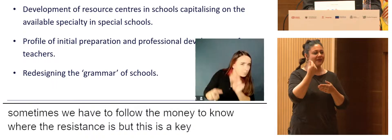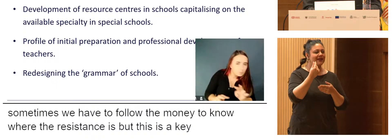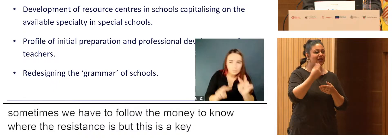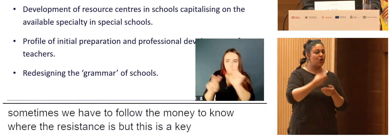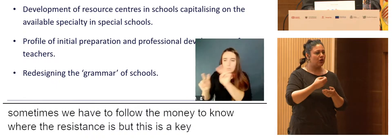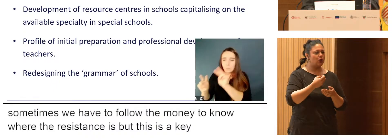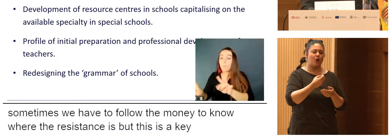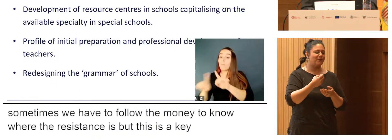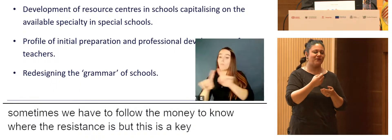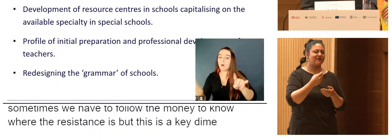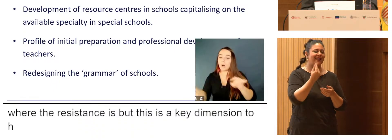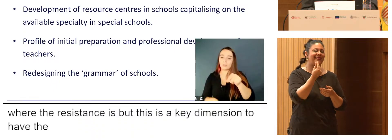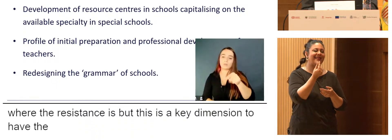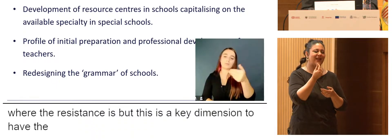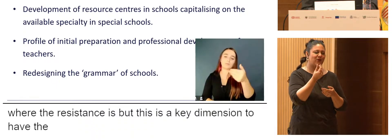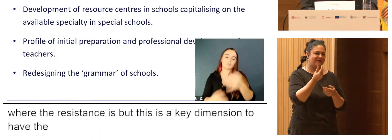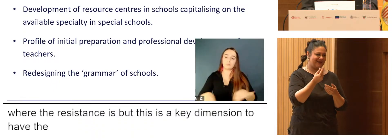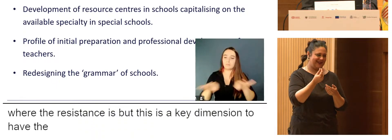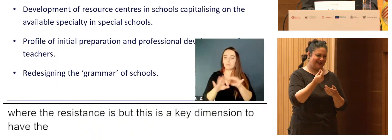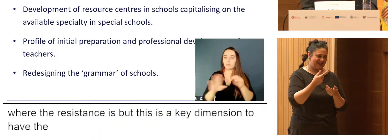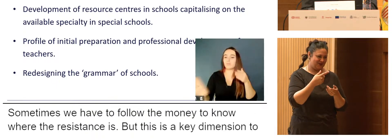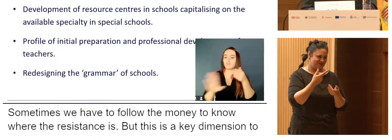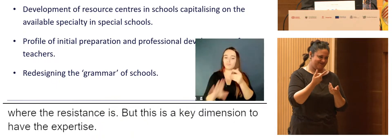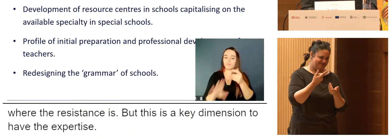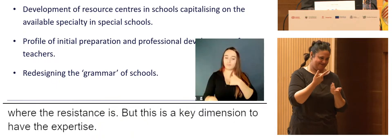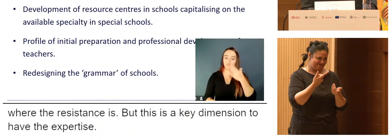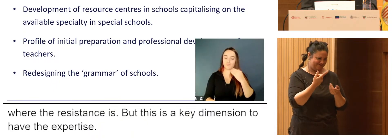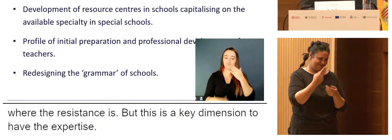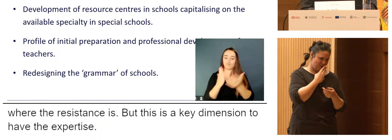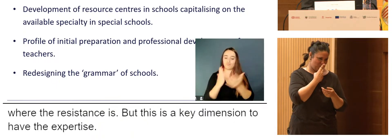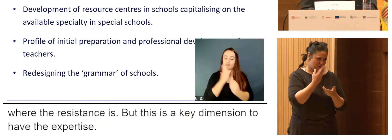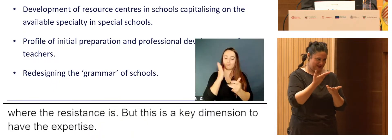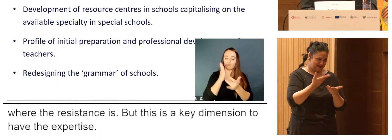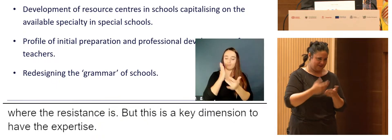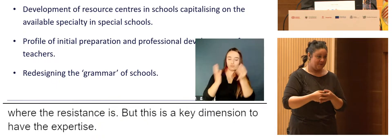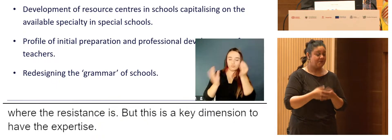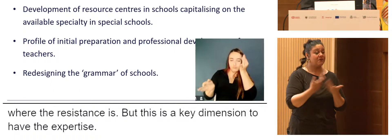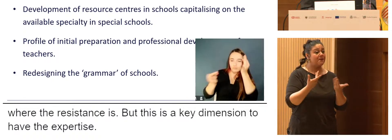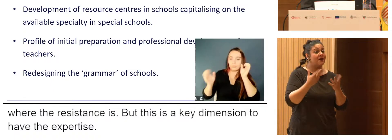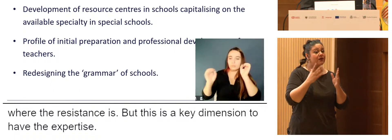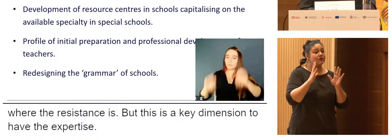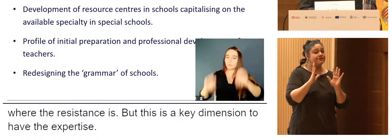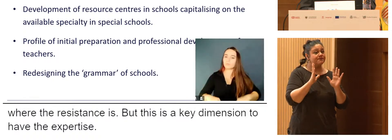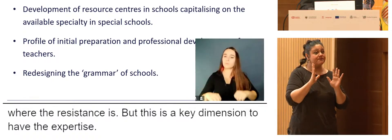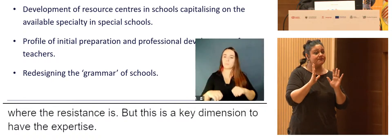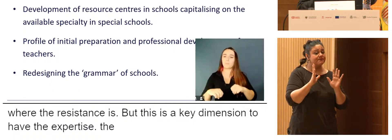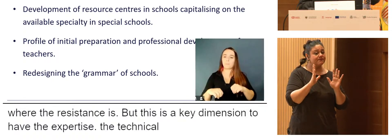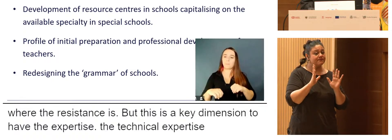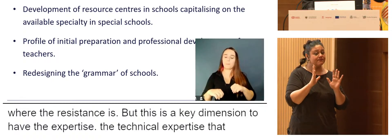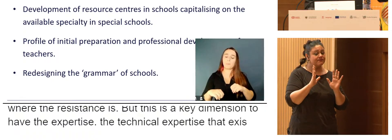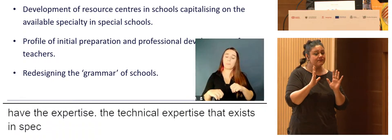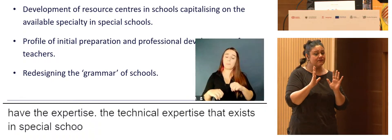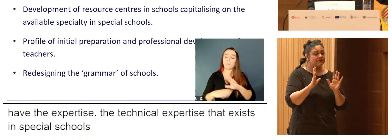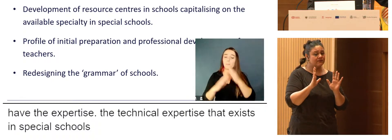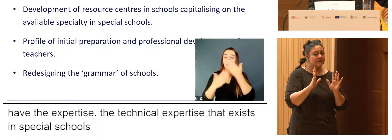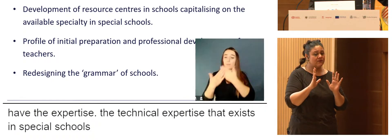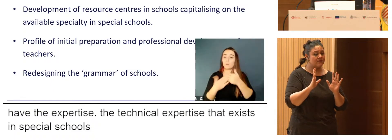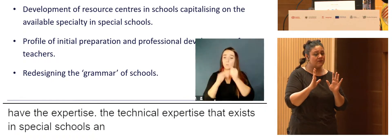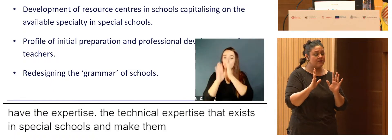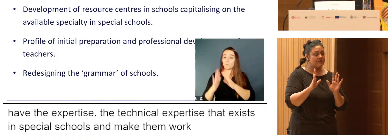to have the expertise, the technical expertise that exists in special schools, and make them